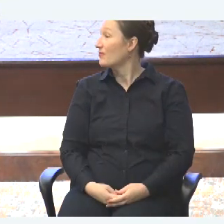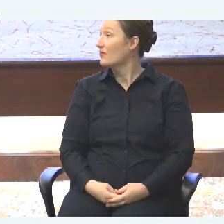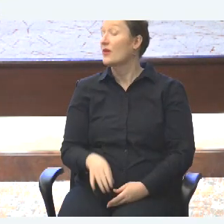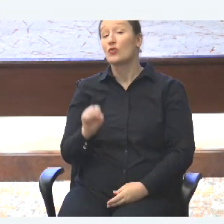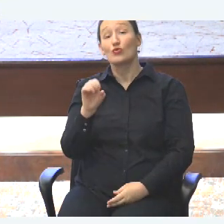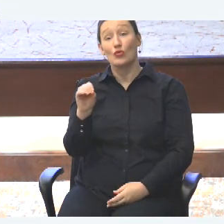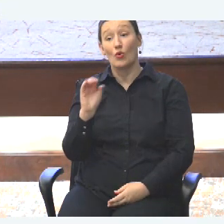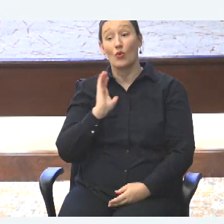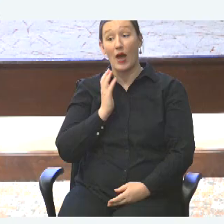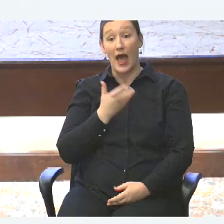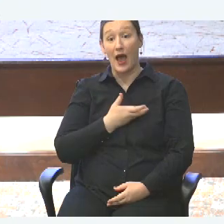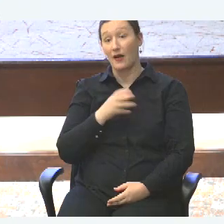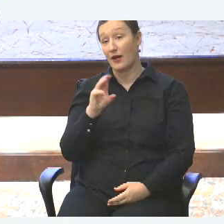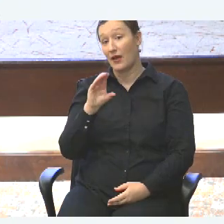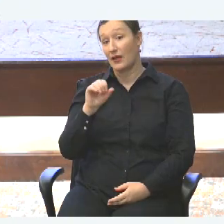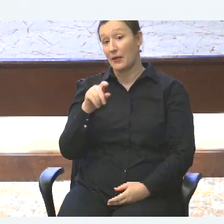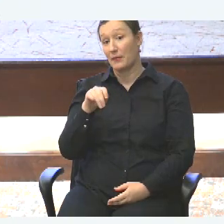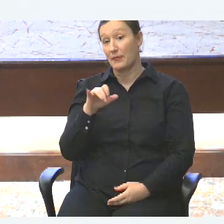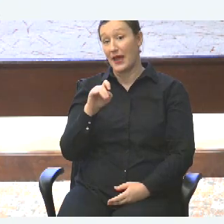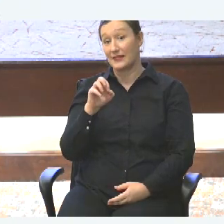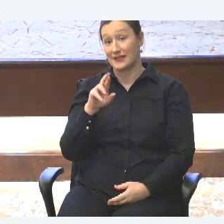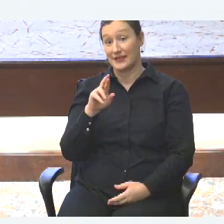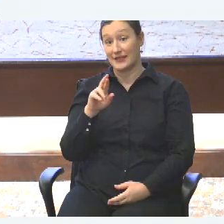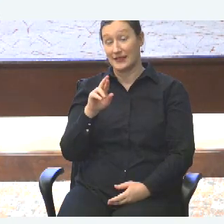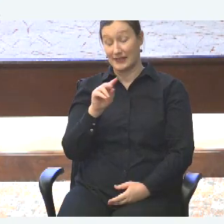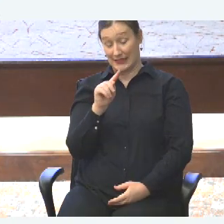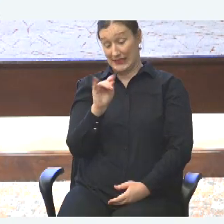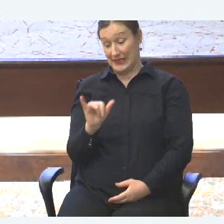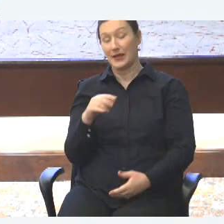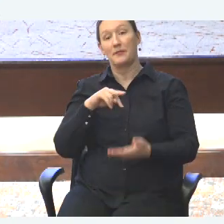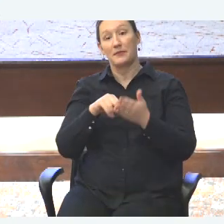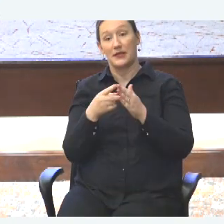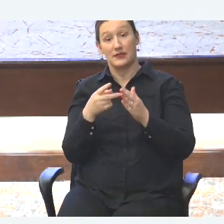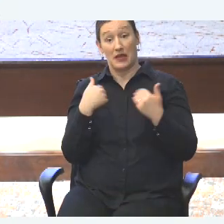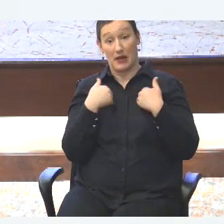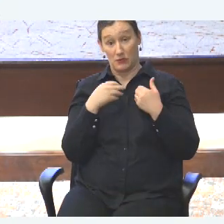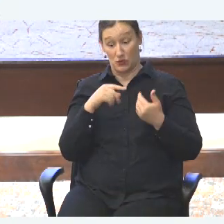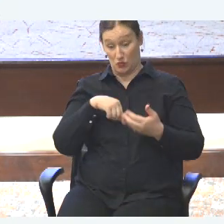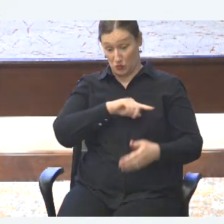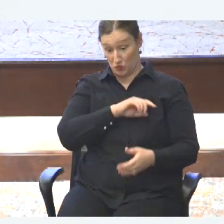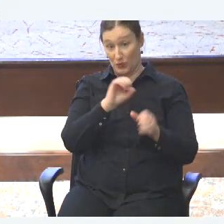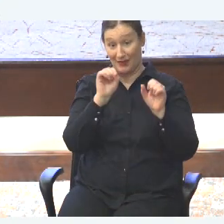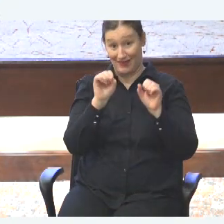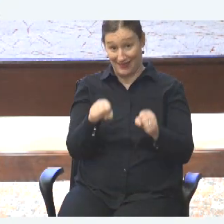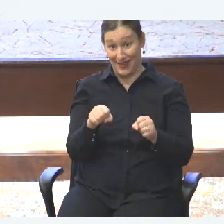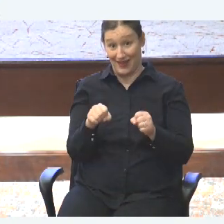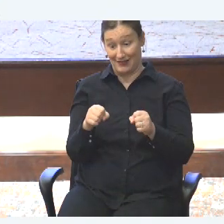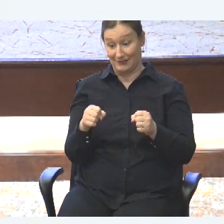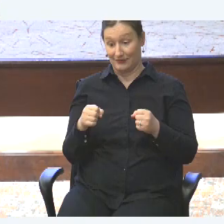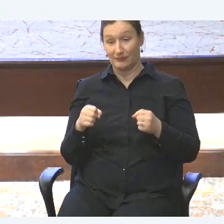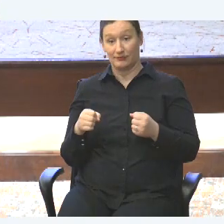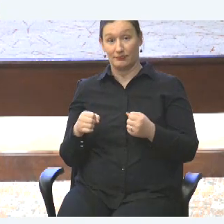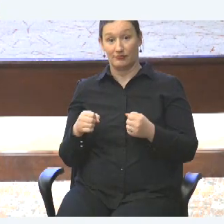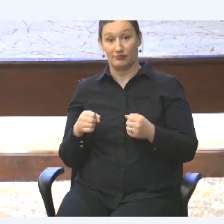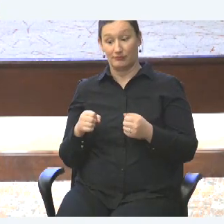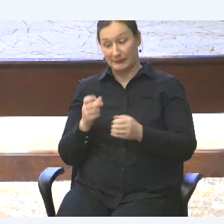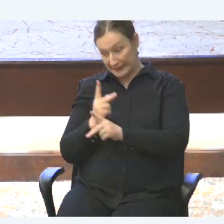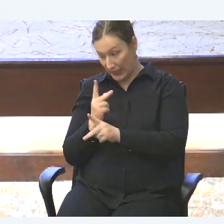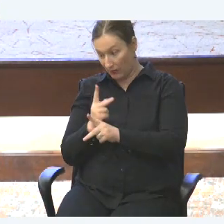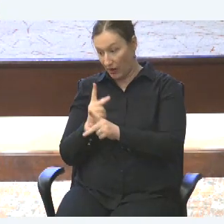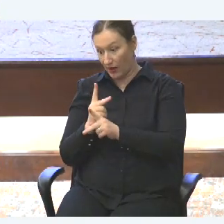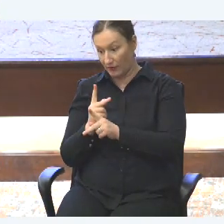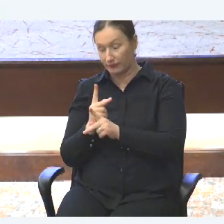So what does our capacity look like? On this chart, there are 365 data points in this graph. The orange line shows